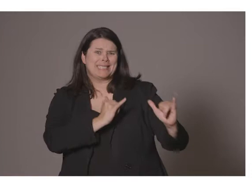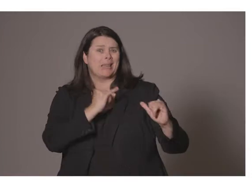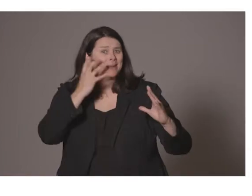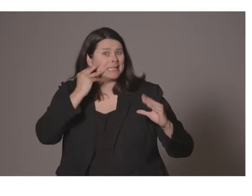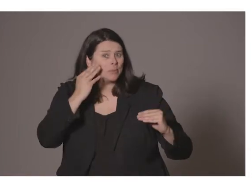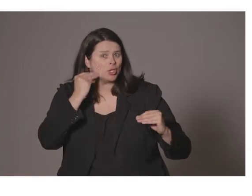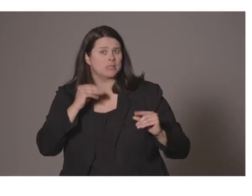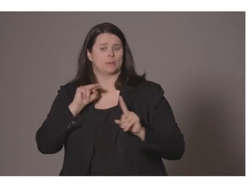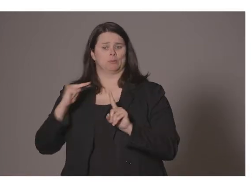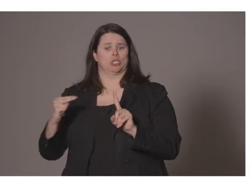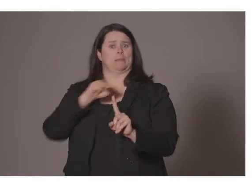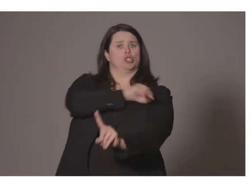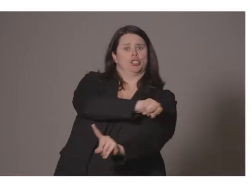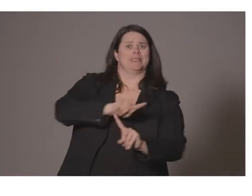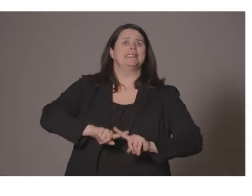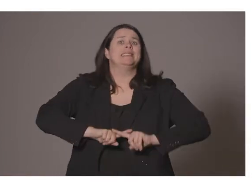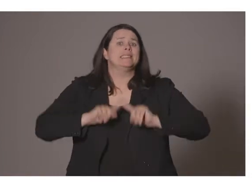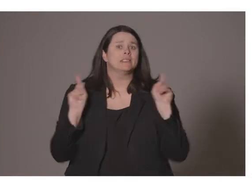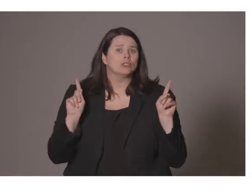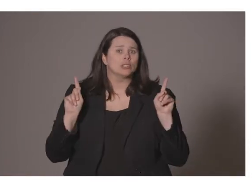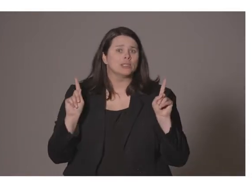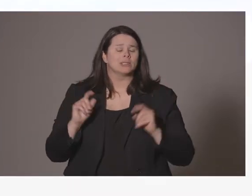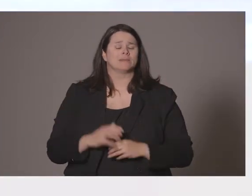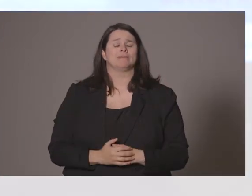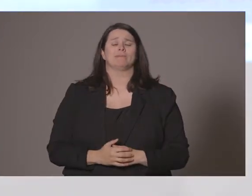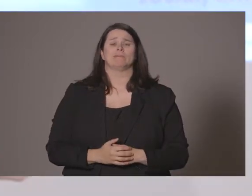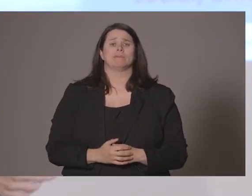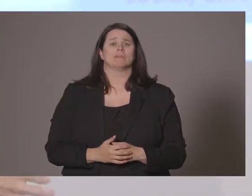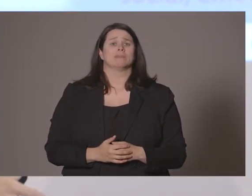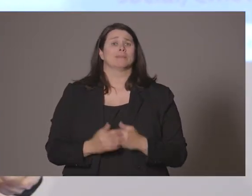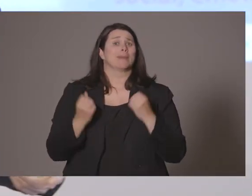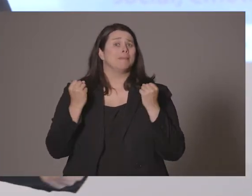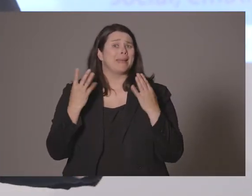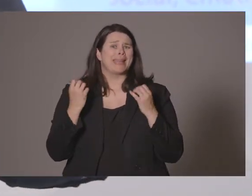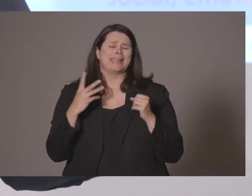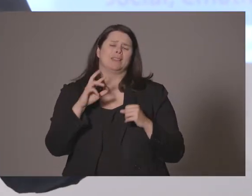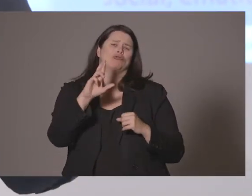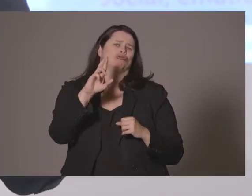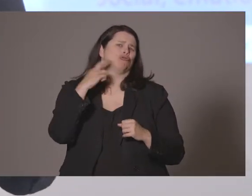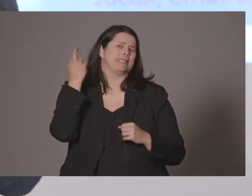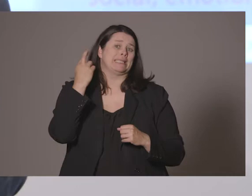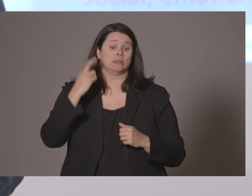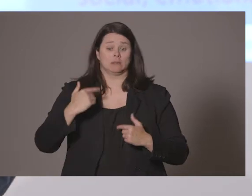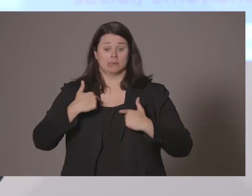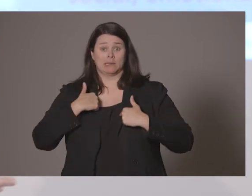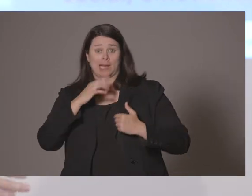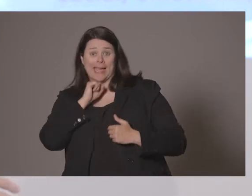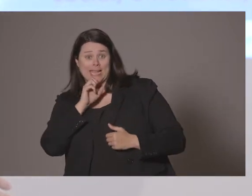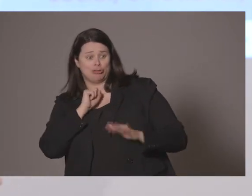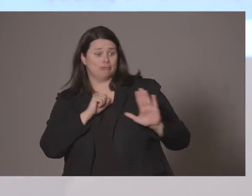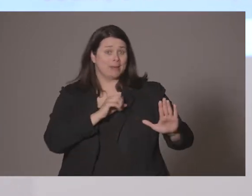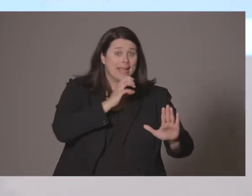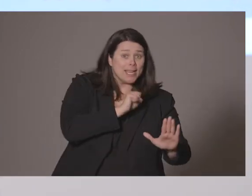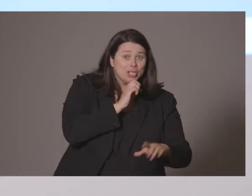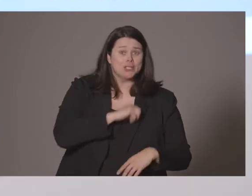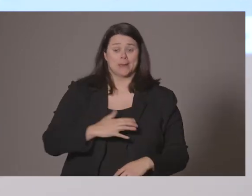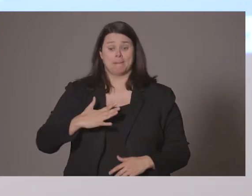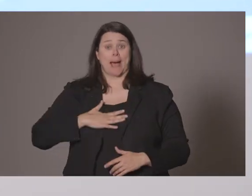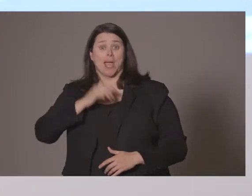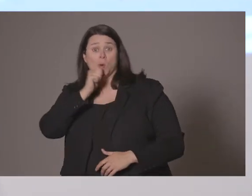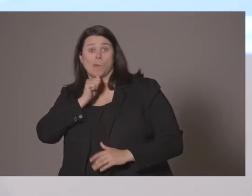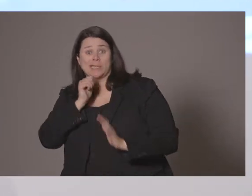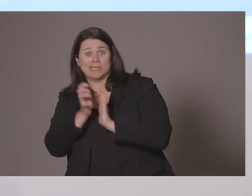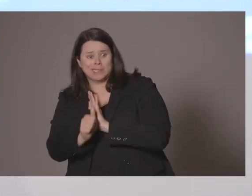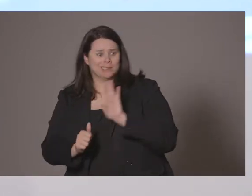of that is influenced by many, many factors. It's influenced by age. It's influenced by coping mechanisms. It's